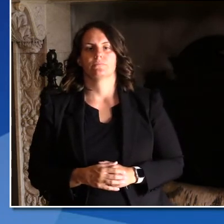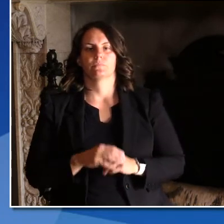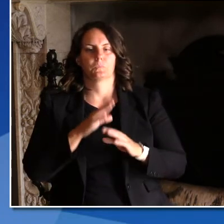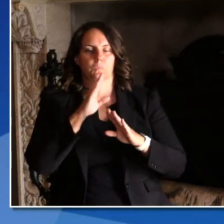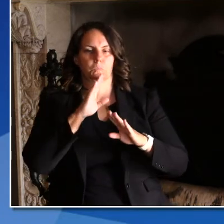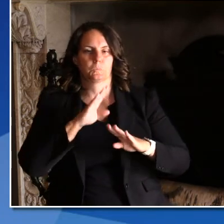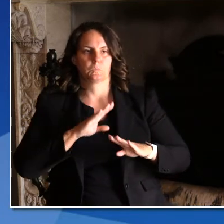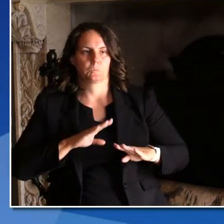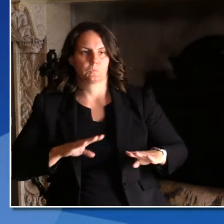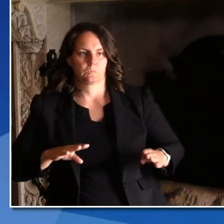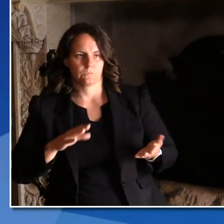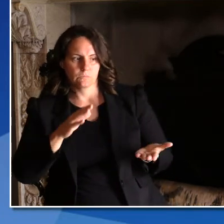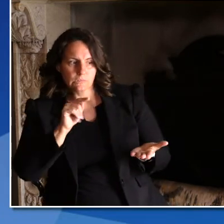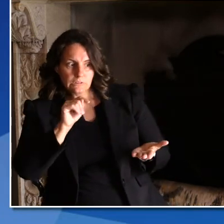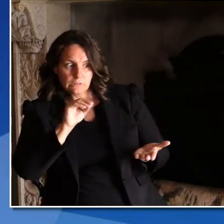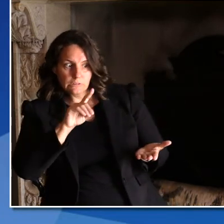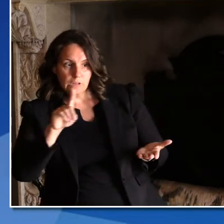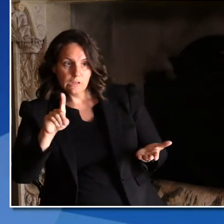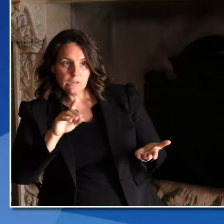Todd, are you still with us?